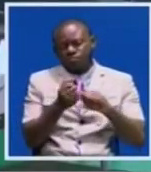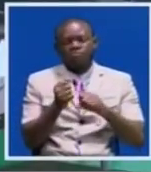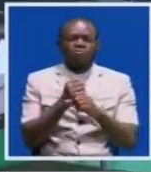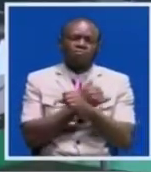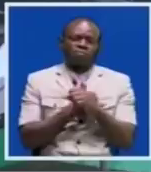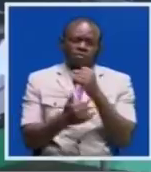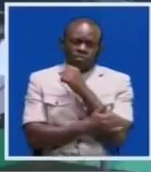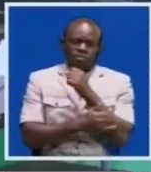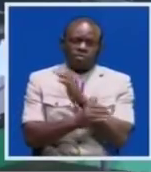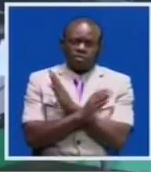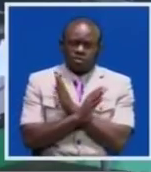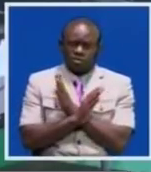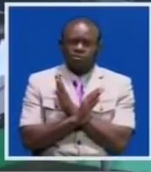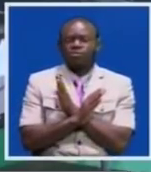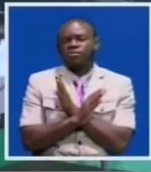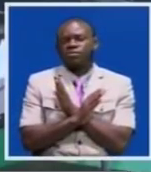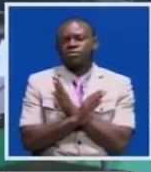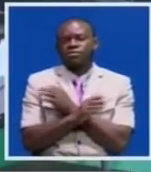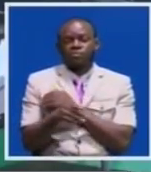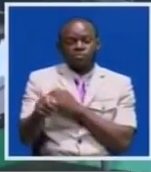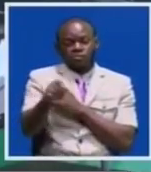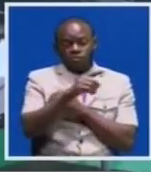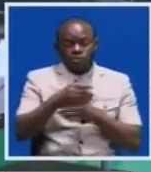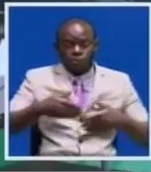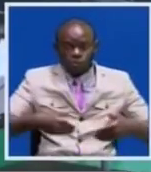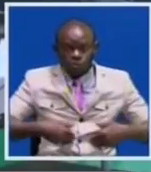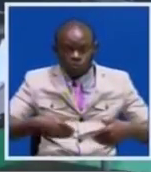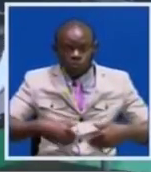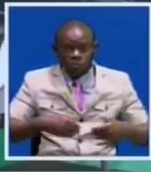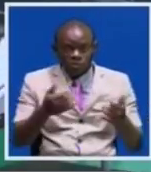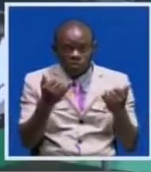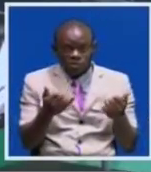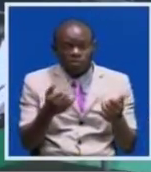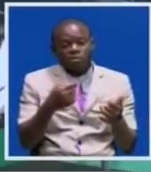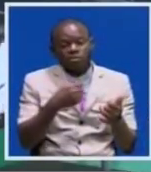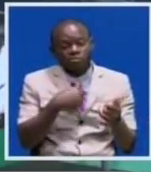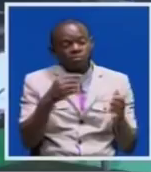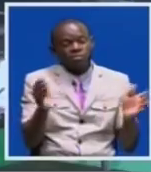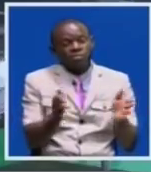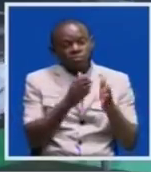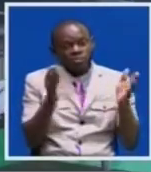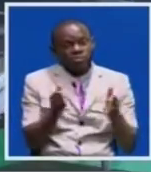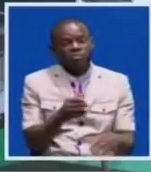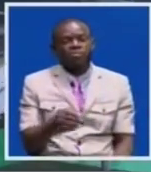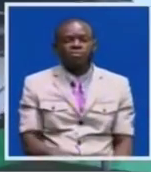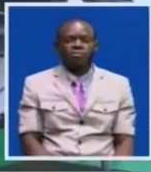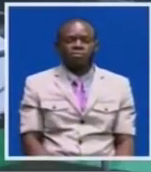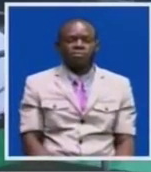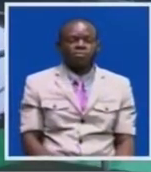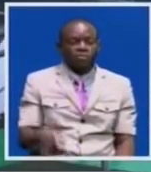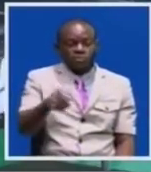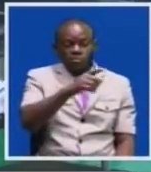you, as the 21st century youth, to strive to be remembered as youth that fought